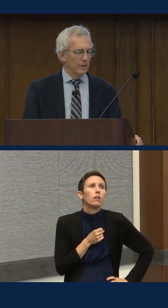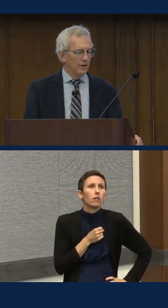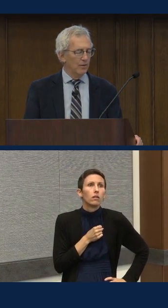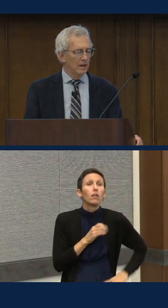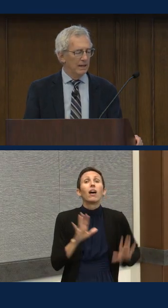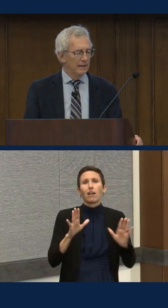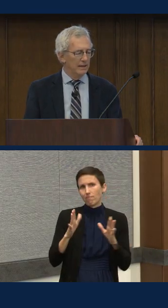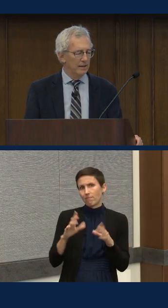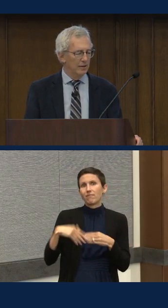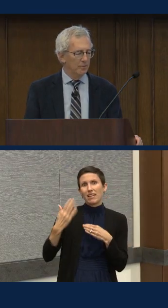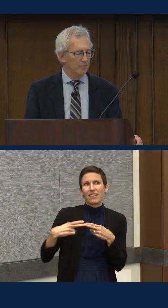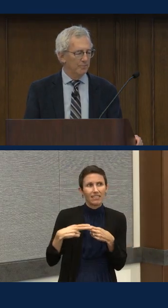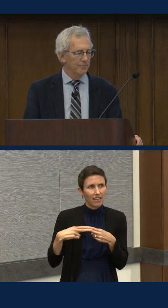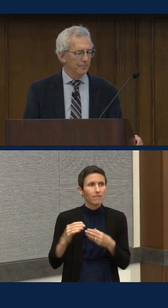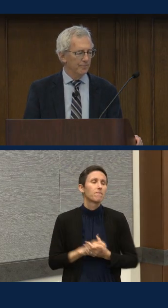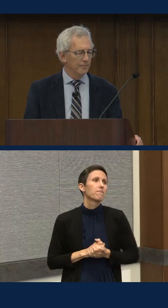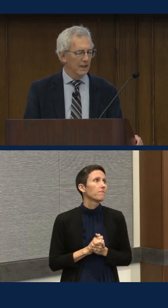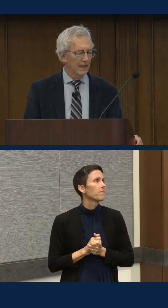there we go.